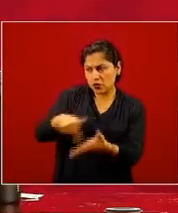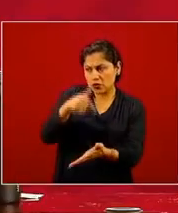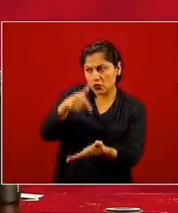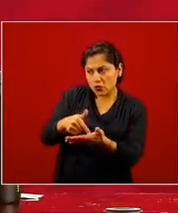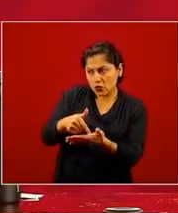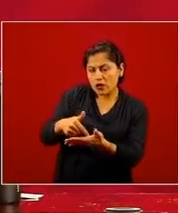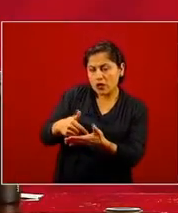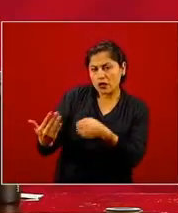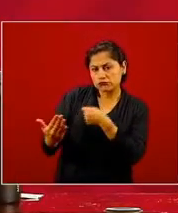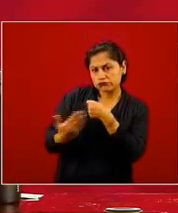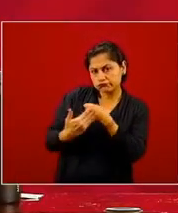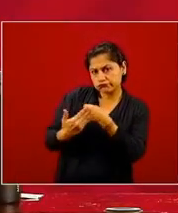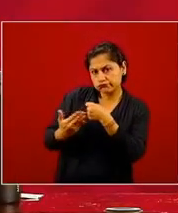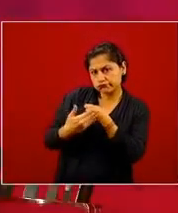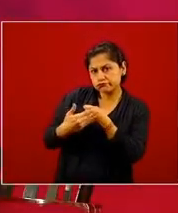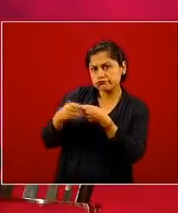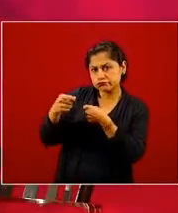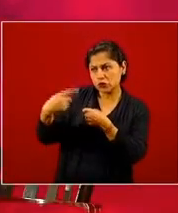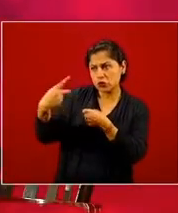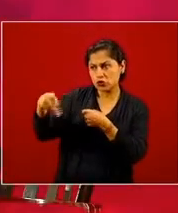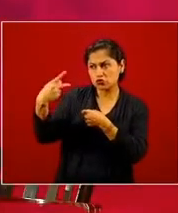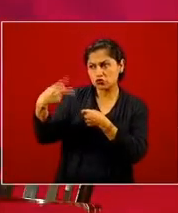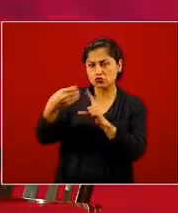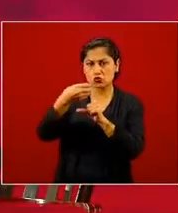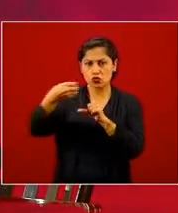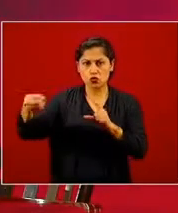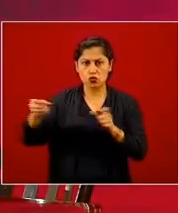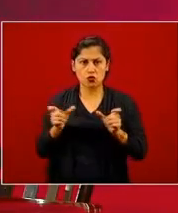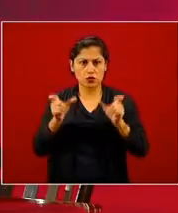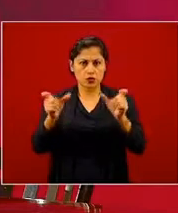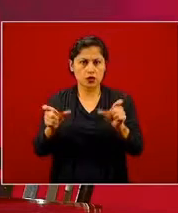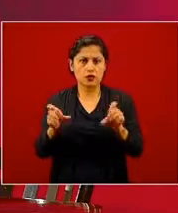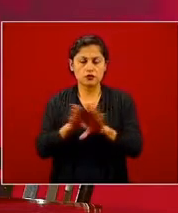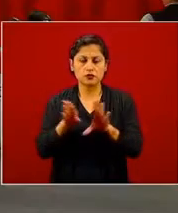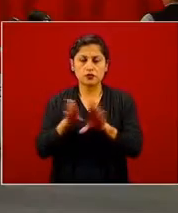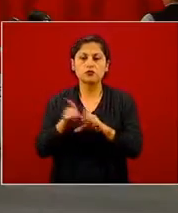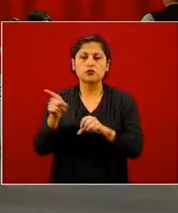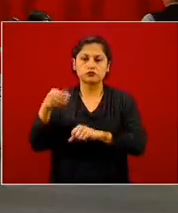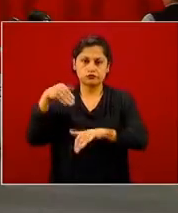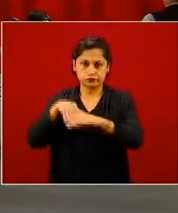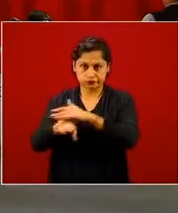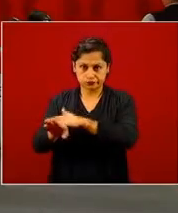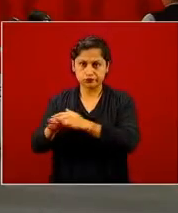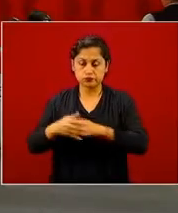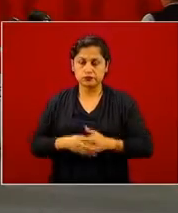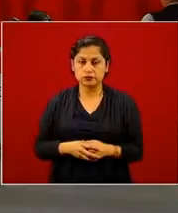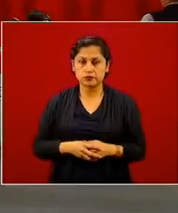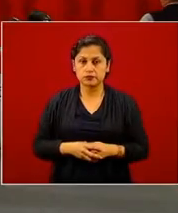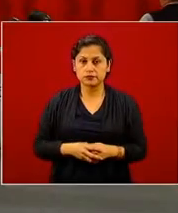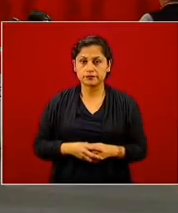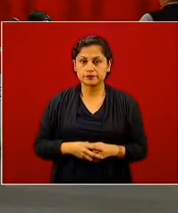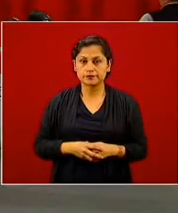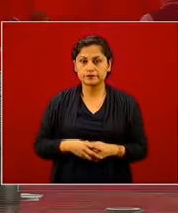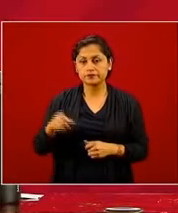for the safe distance. And this is on also, of course, out of respect of the